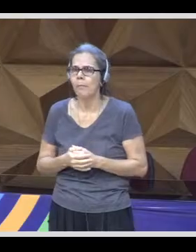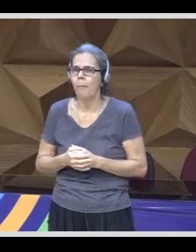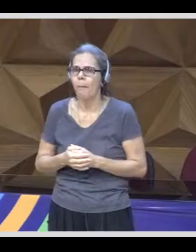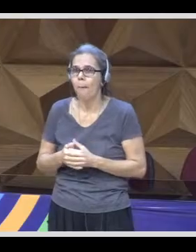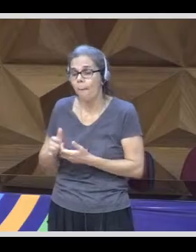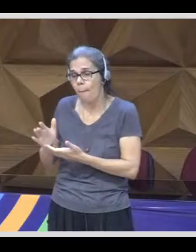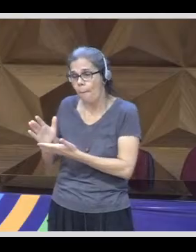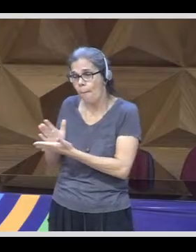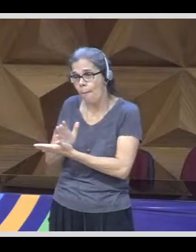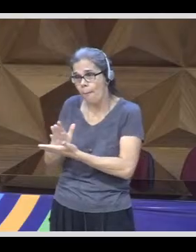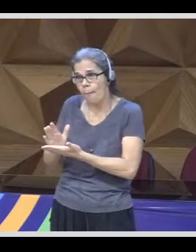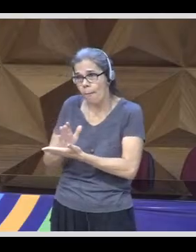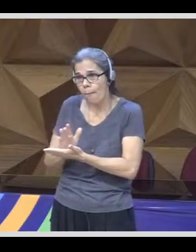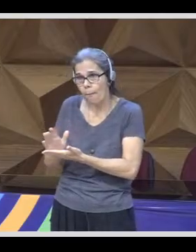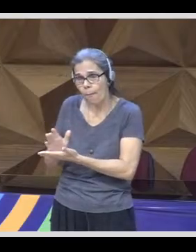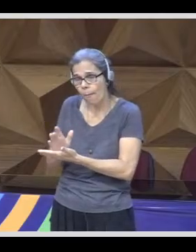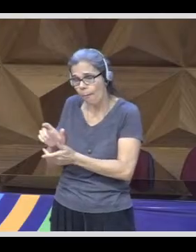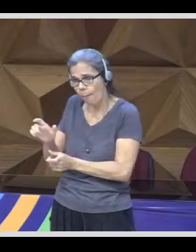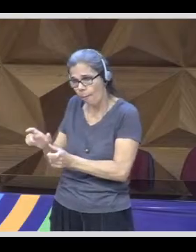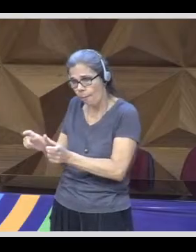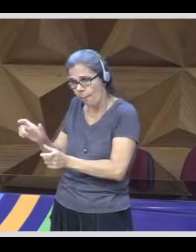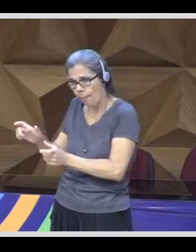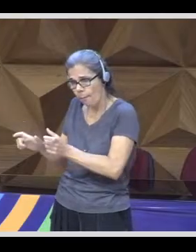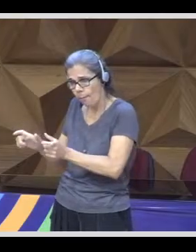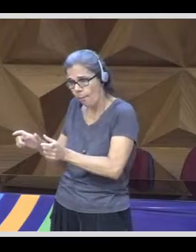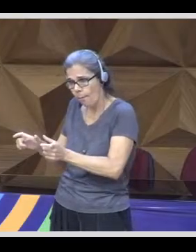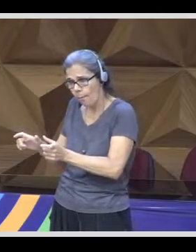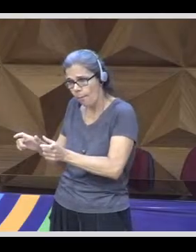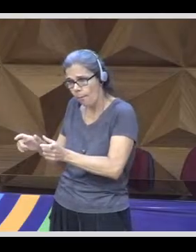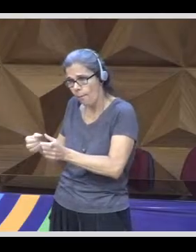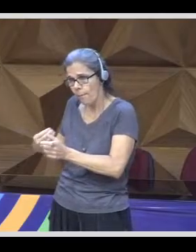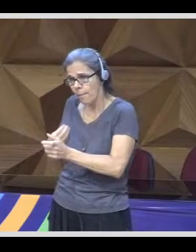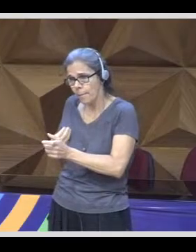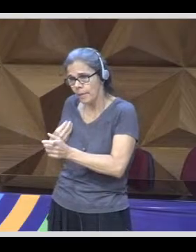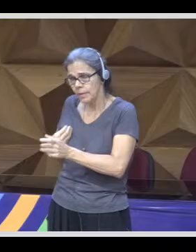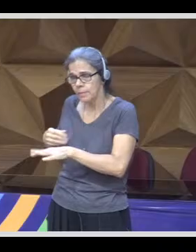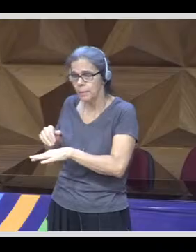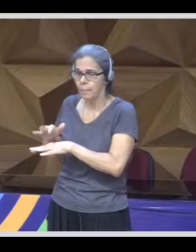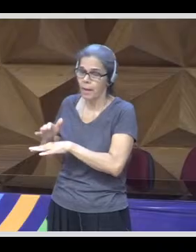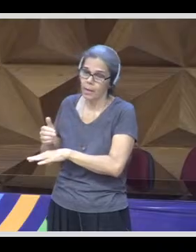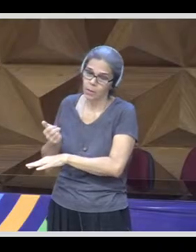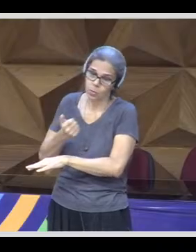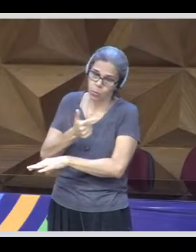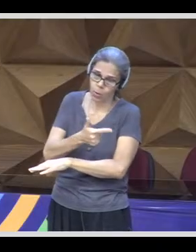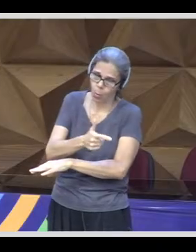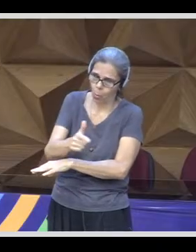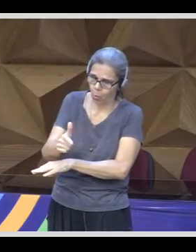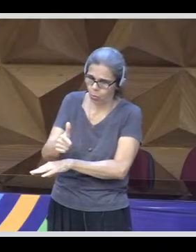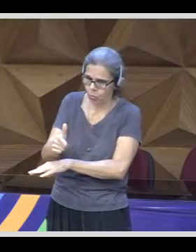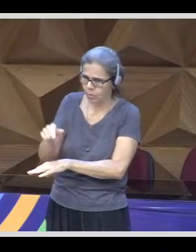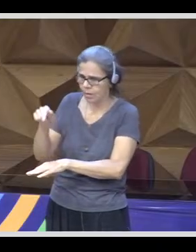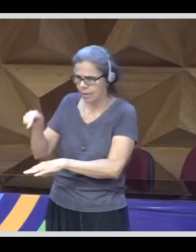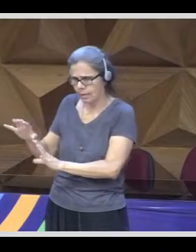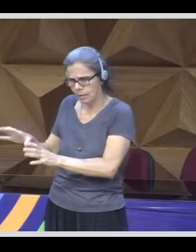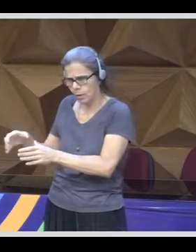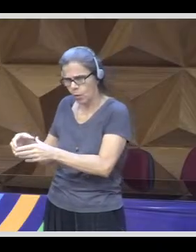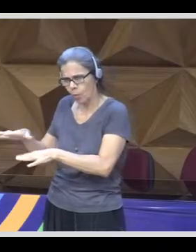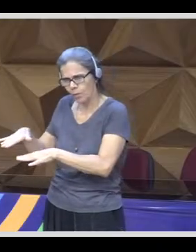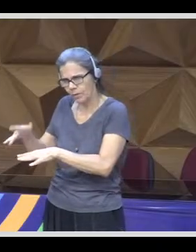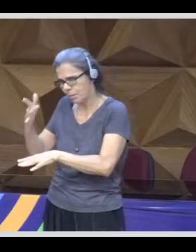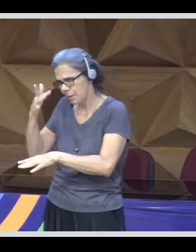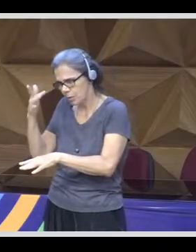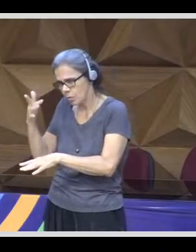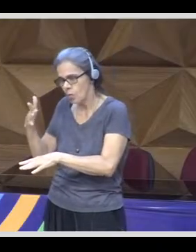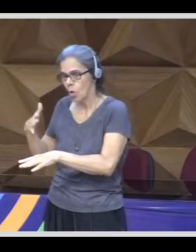It's a distribution that is called power law. Some users share a lot. So chances are that two users who share a lot, they will share the same